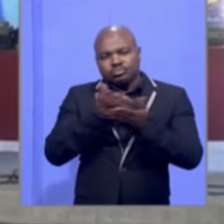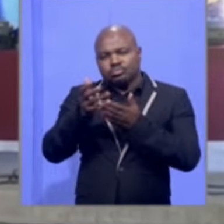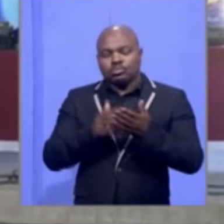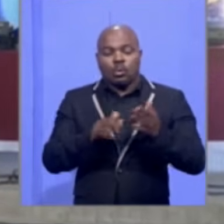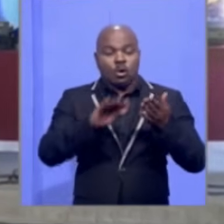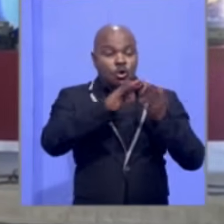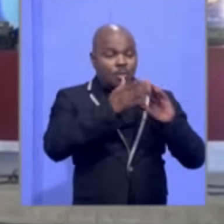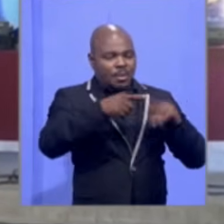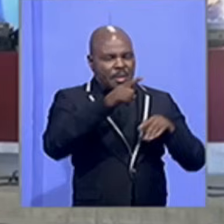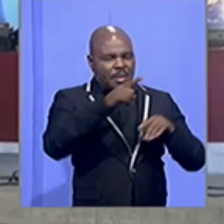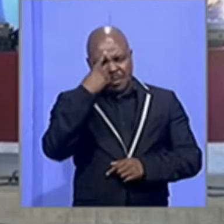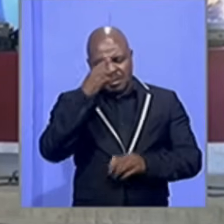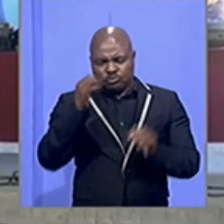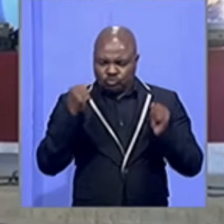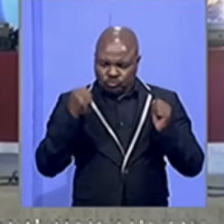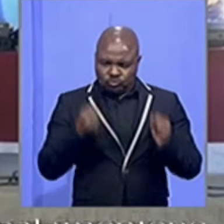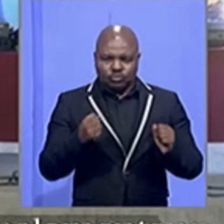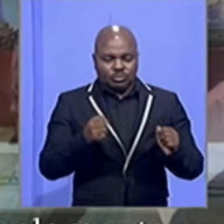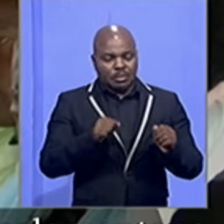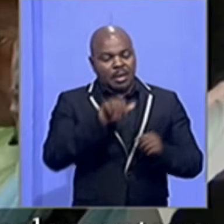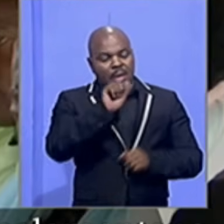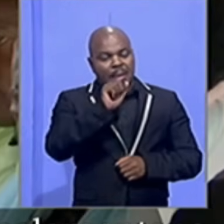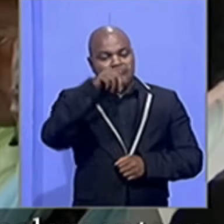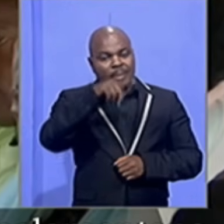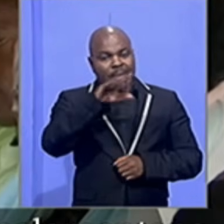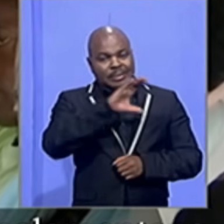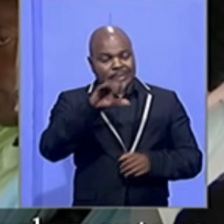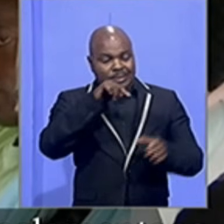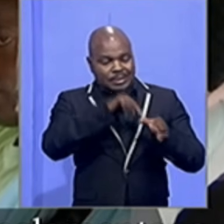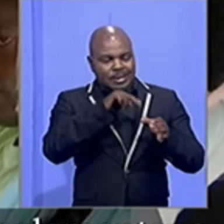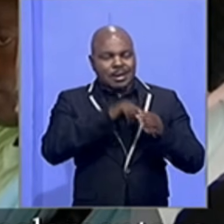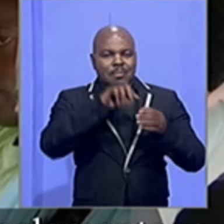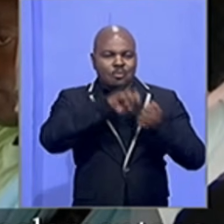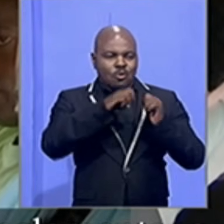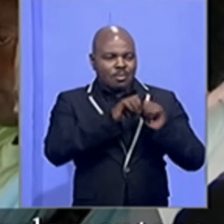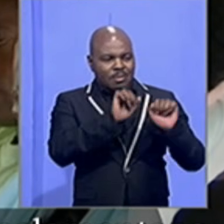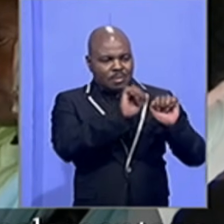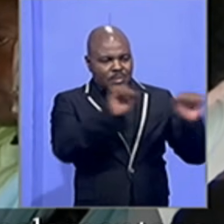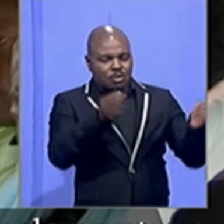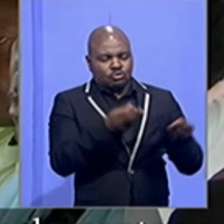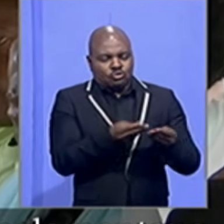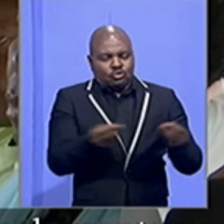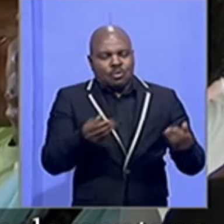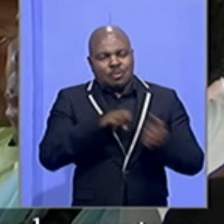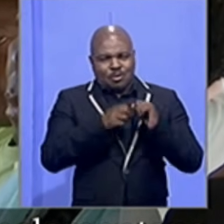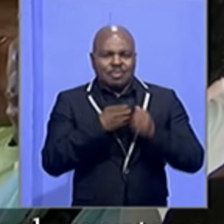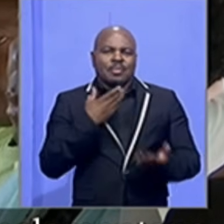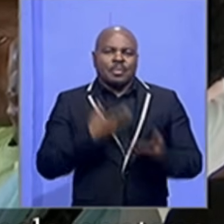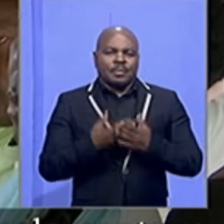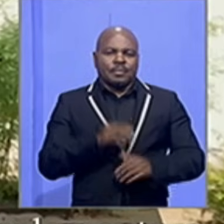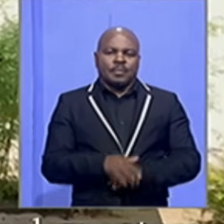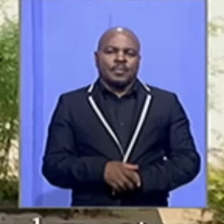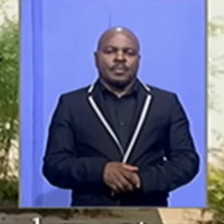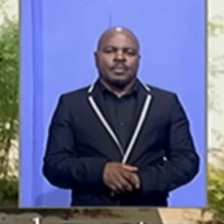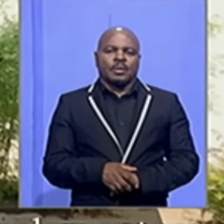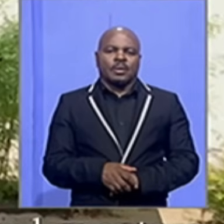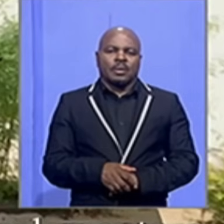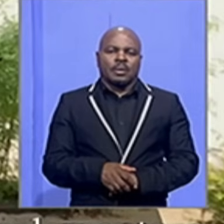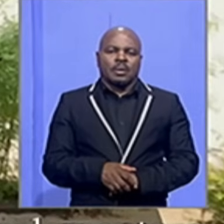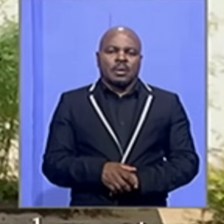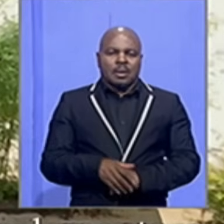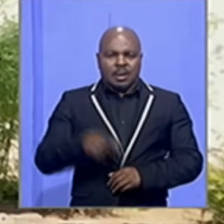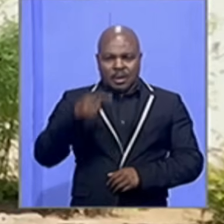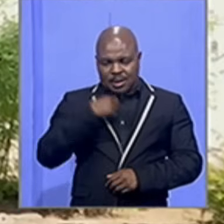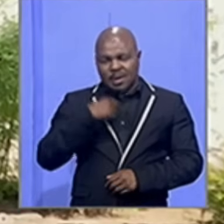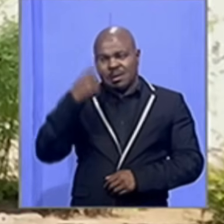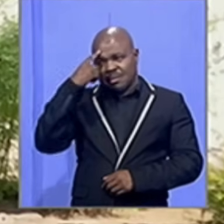le tumelo e tiileng ya hore APC e tlo rarolla mathata ao ba tobaneng le ona. Ke nagana gore APC